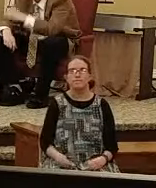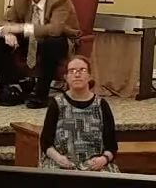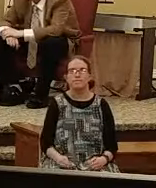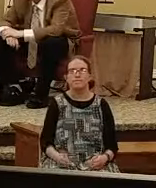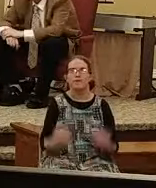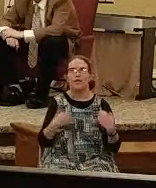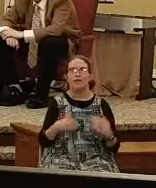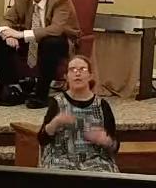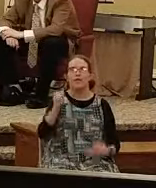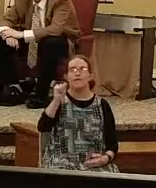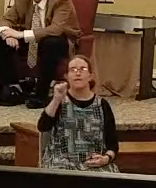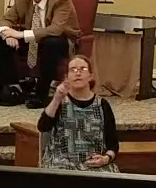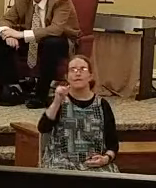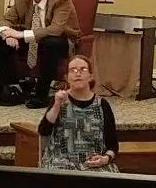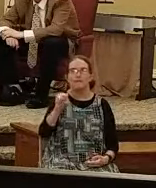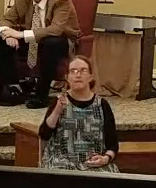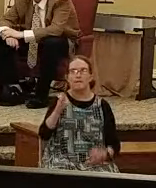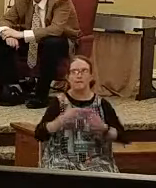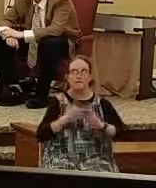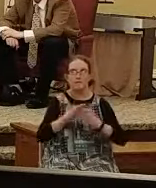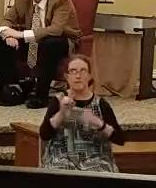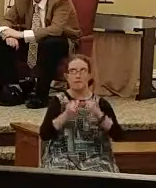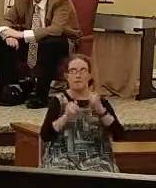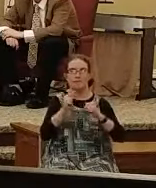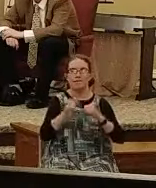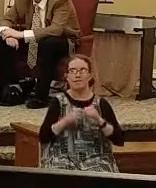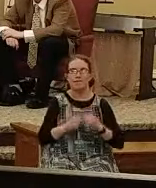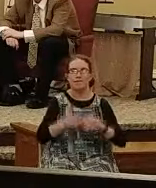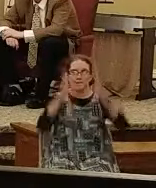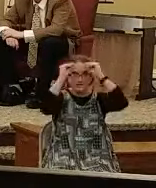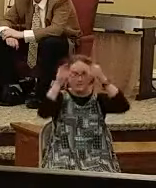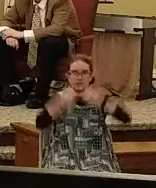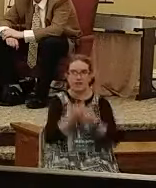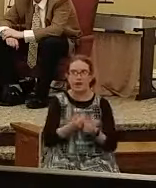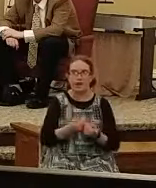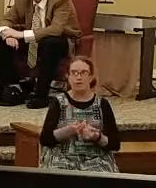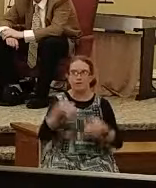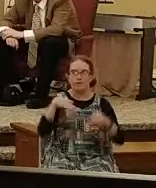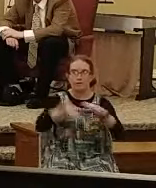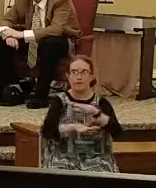They have an Arabic village built out there, and they teach them how to go